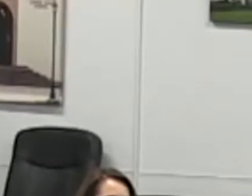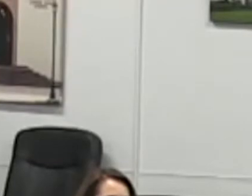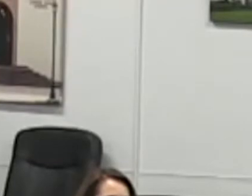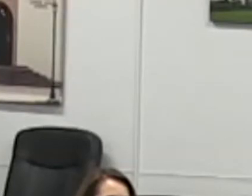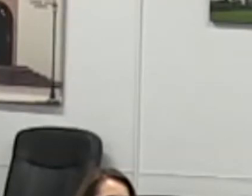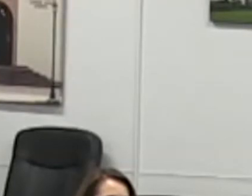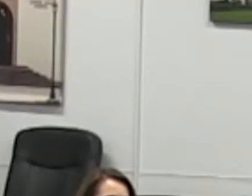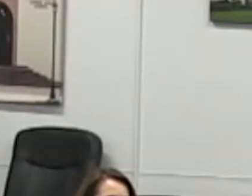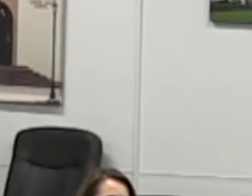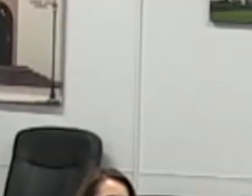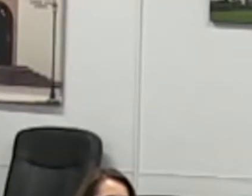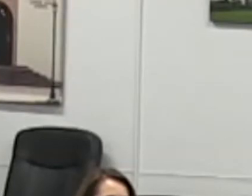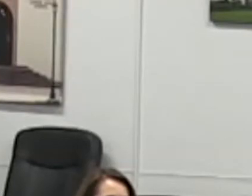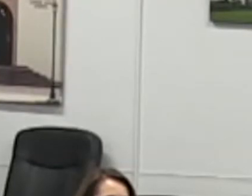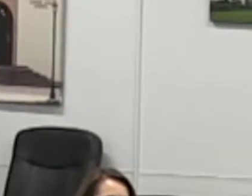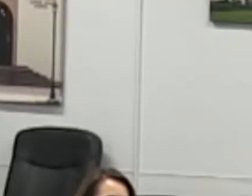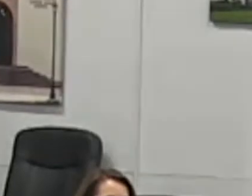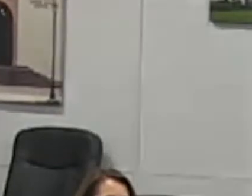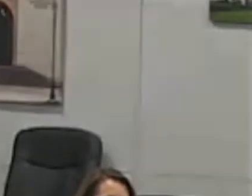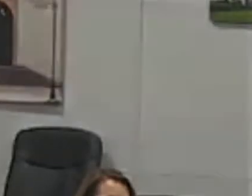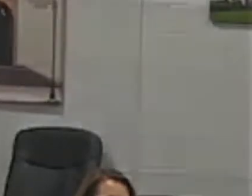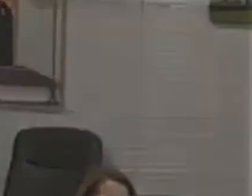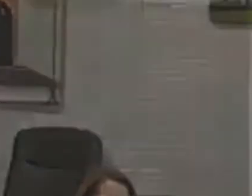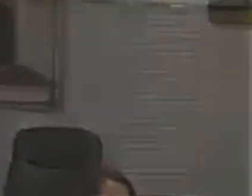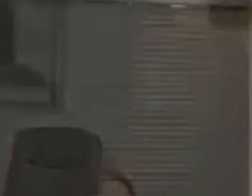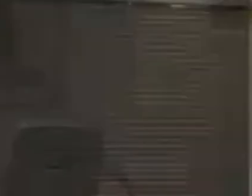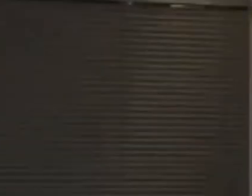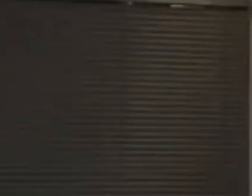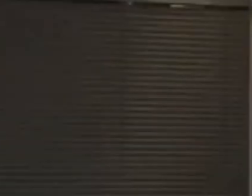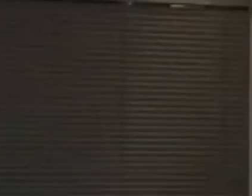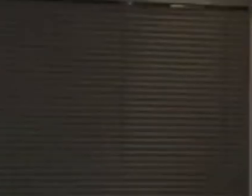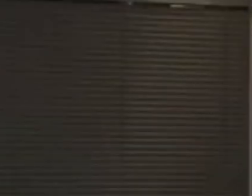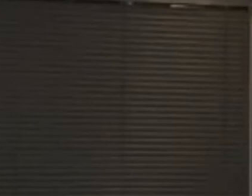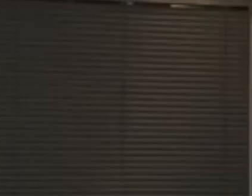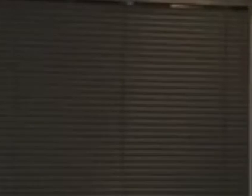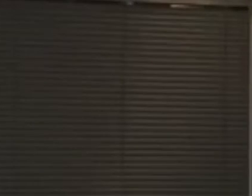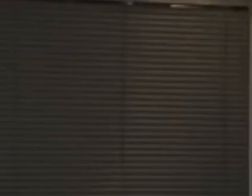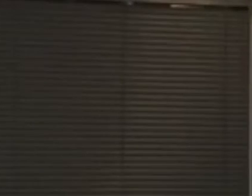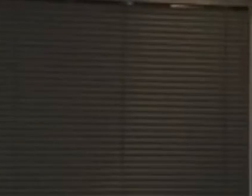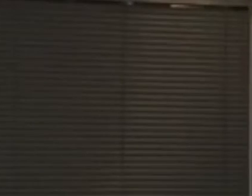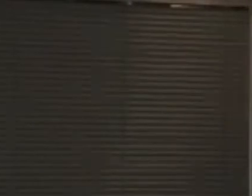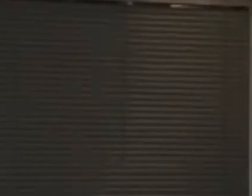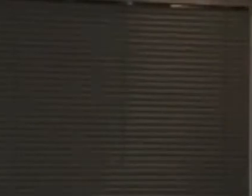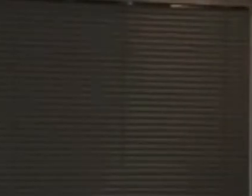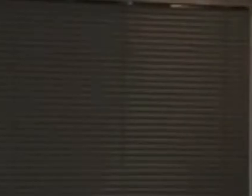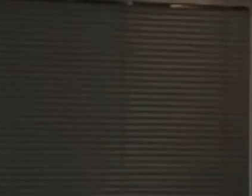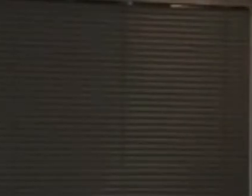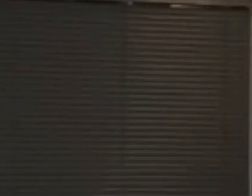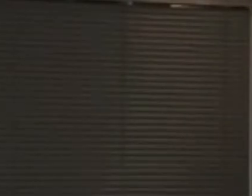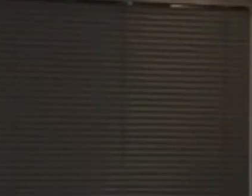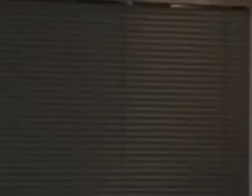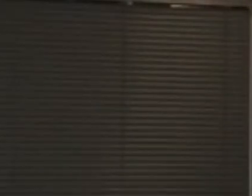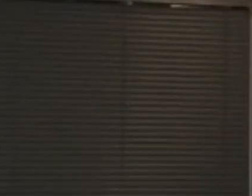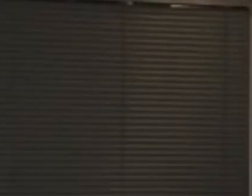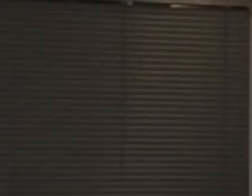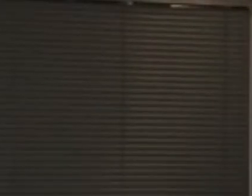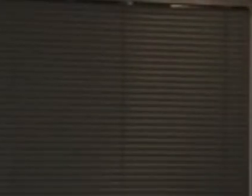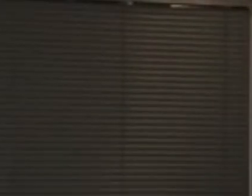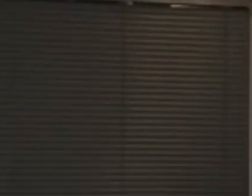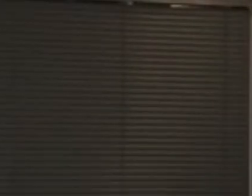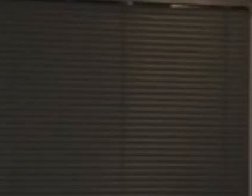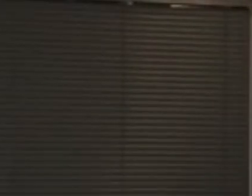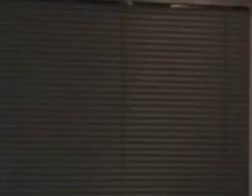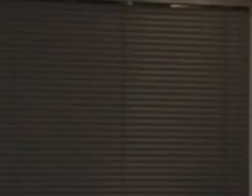of URM technologies? These personnel files have a lot of sensitive information, social security numbers, and